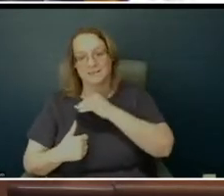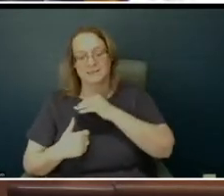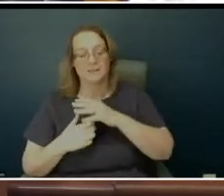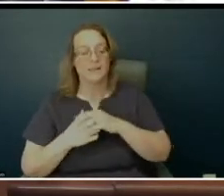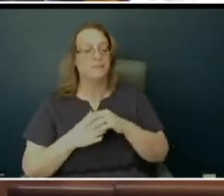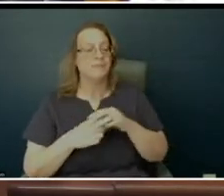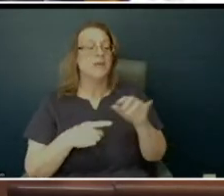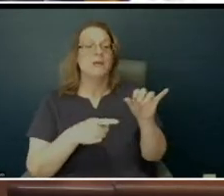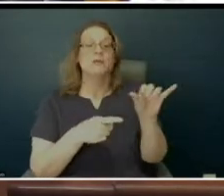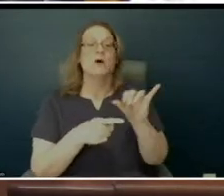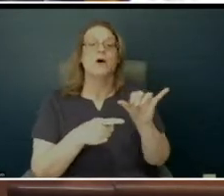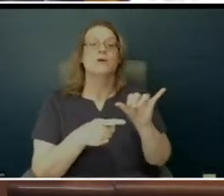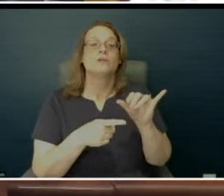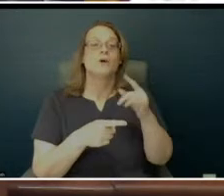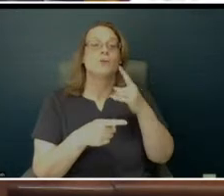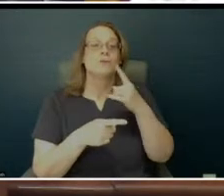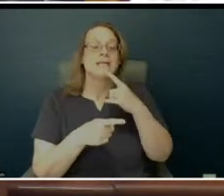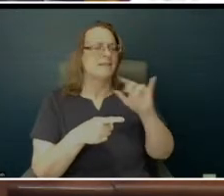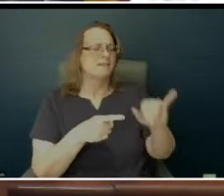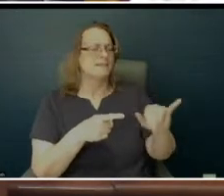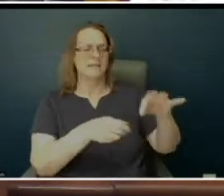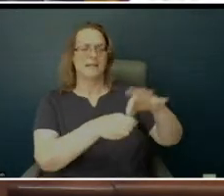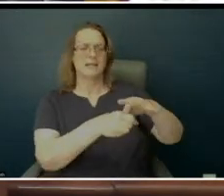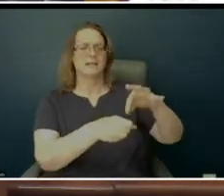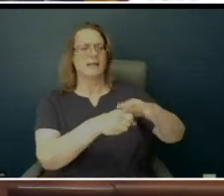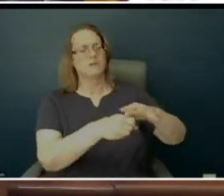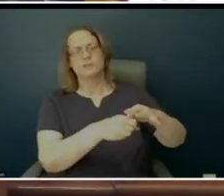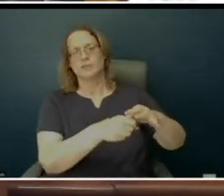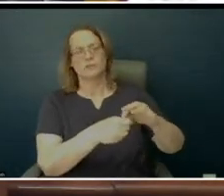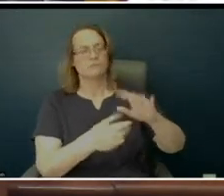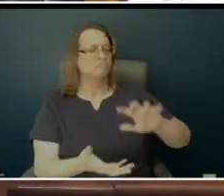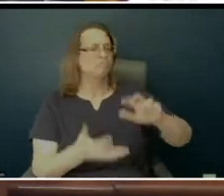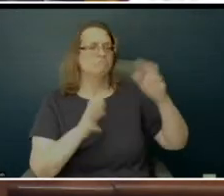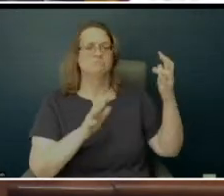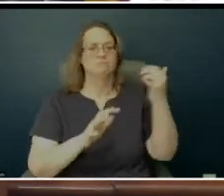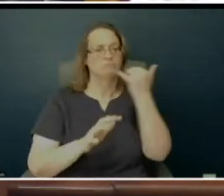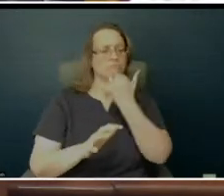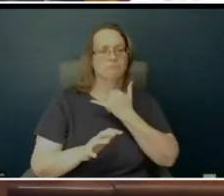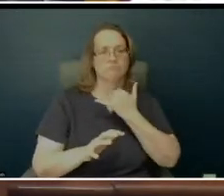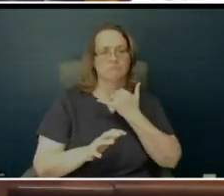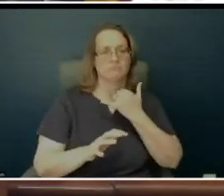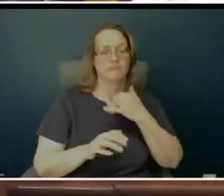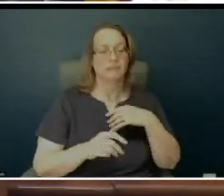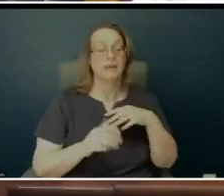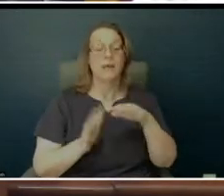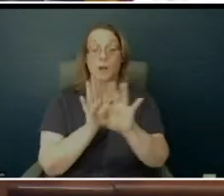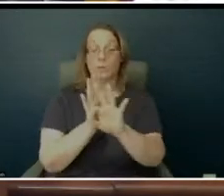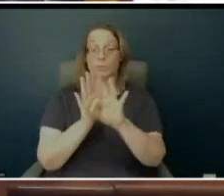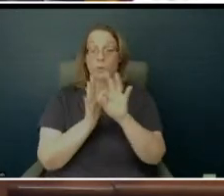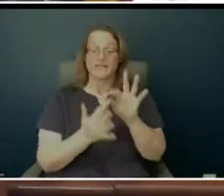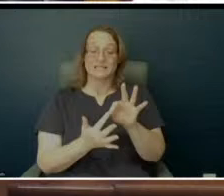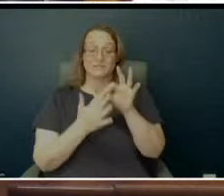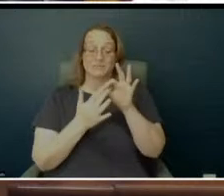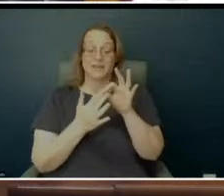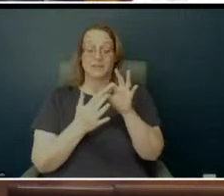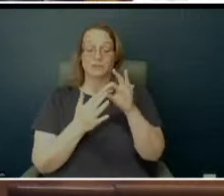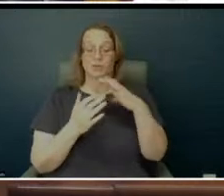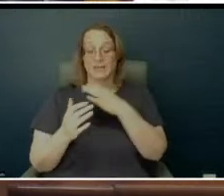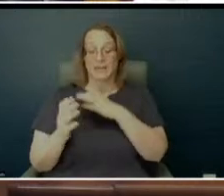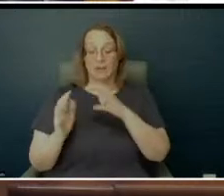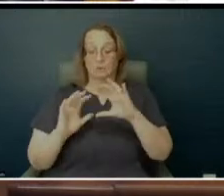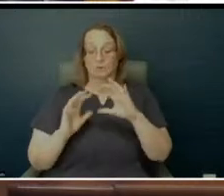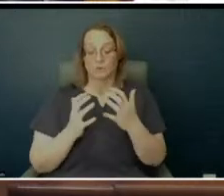the election corrupt, to appoint a special counsel to investigate alleged election